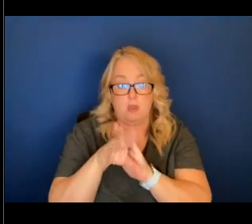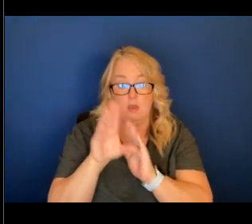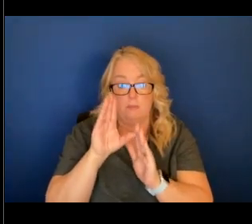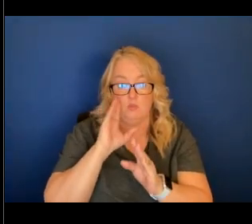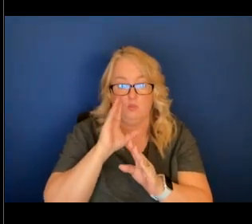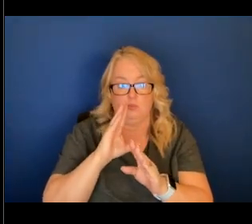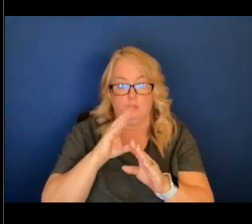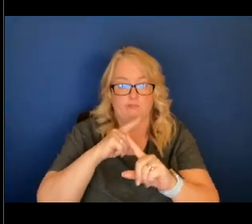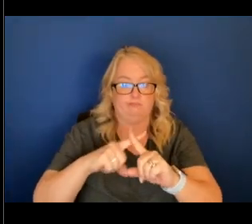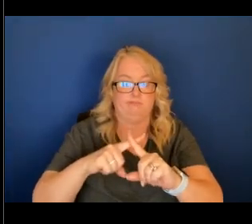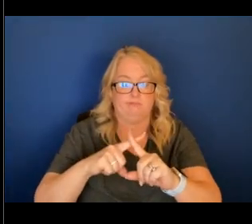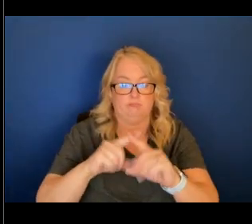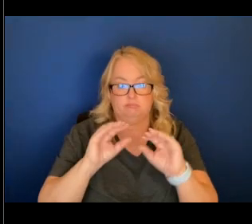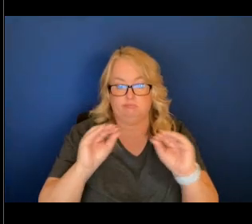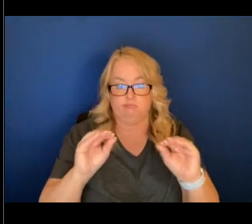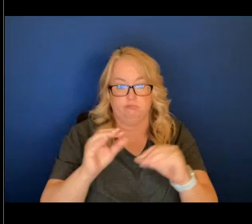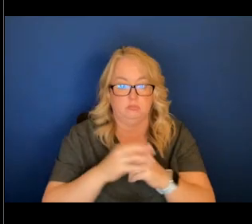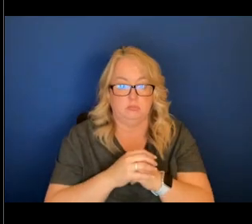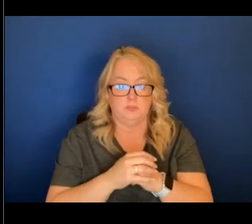disabled.